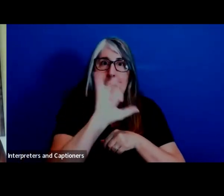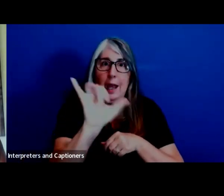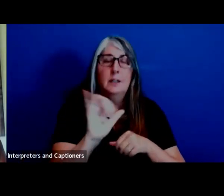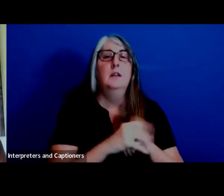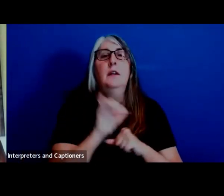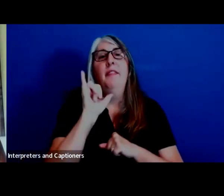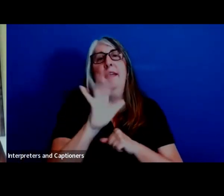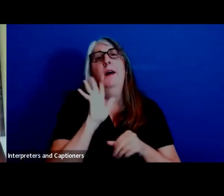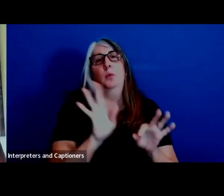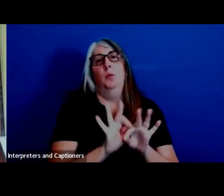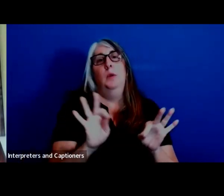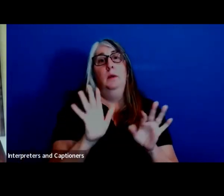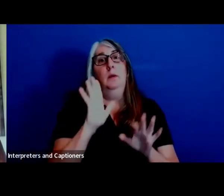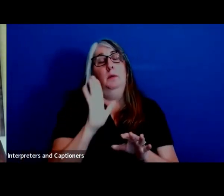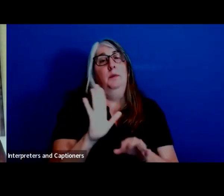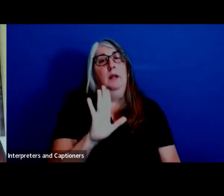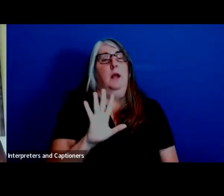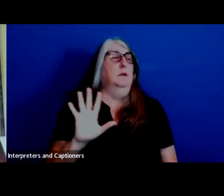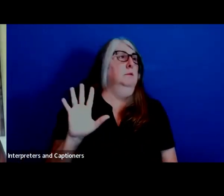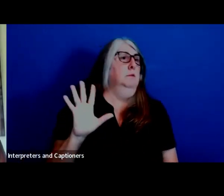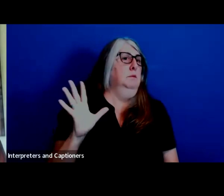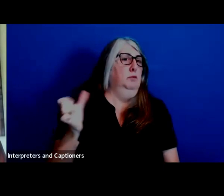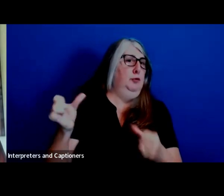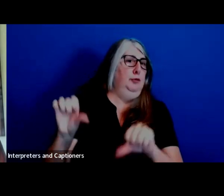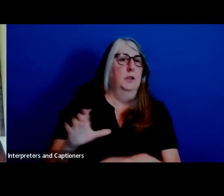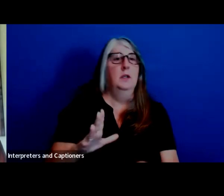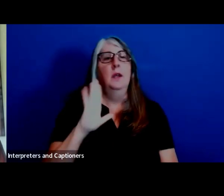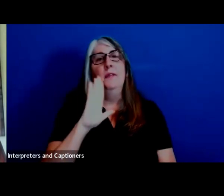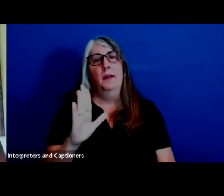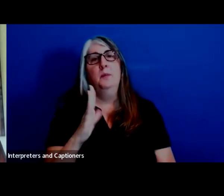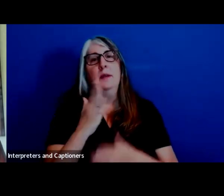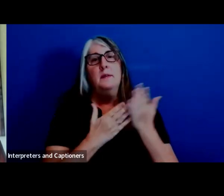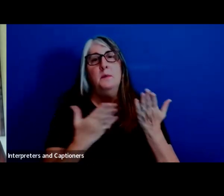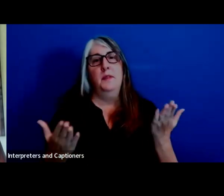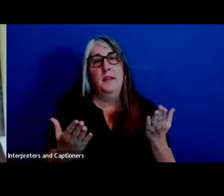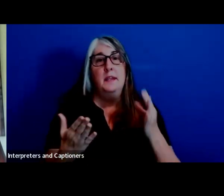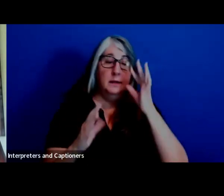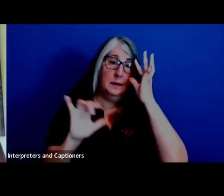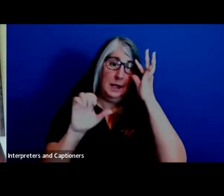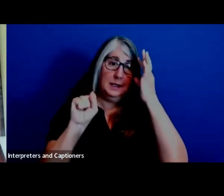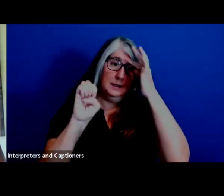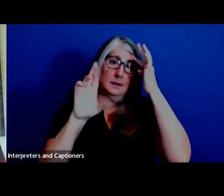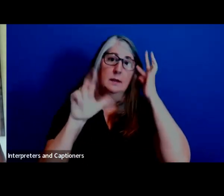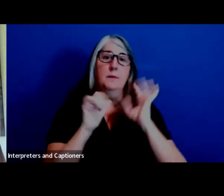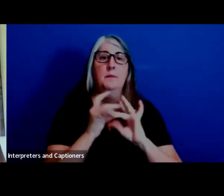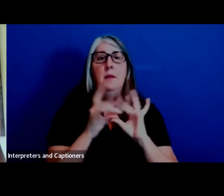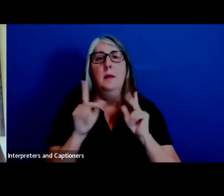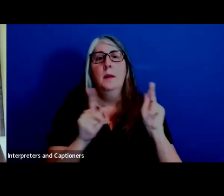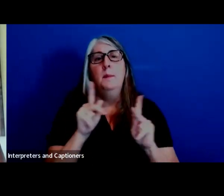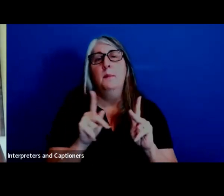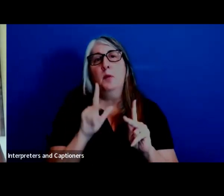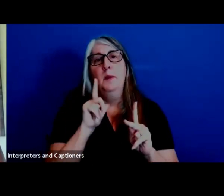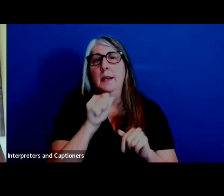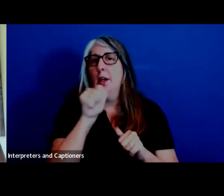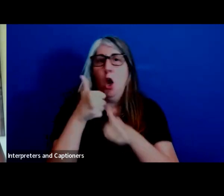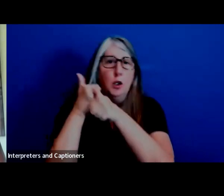going to be a turnoff. And that's when you start to get, again, into some of the things Sarah and Lionel were talking about people being non-compliant and